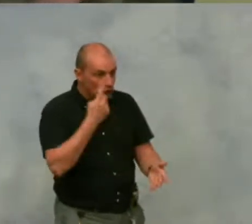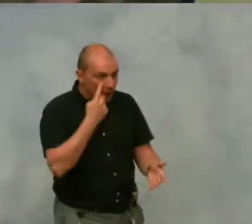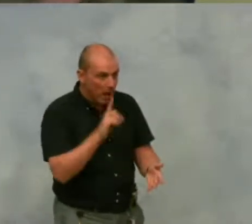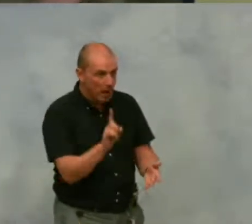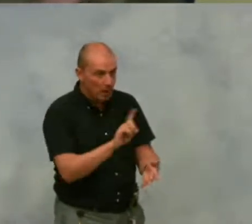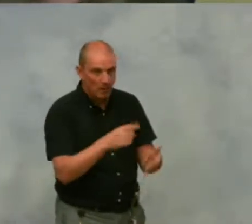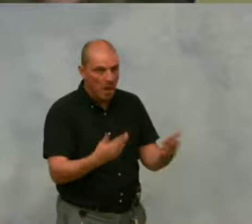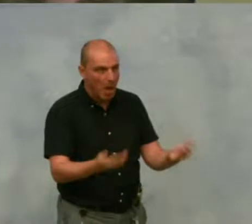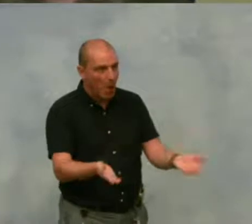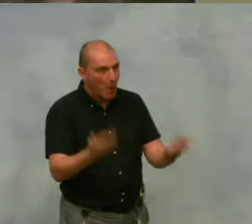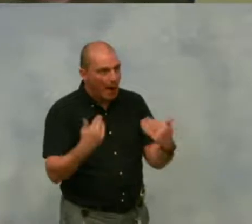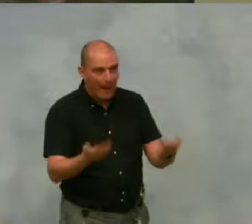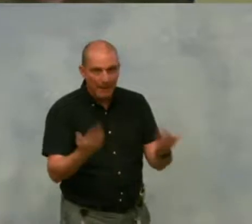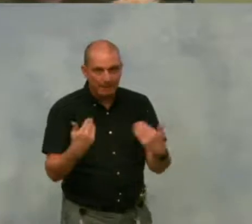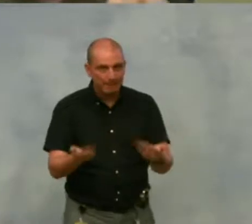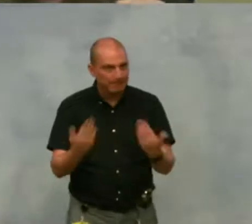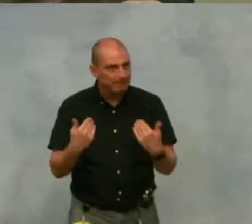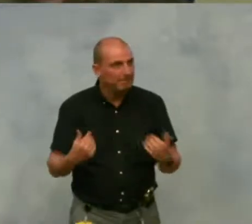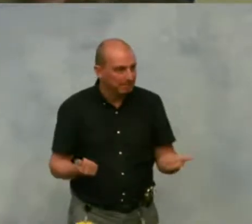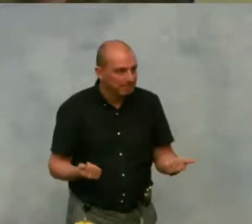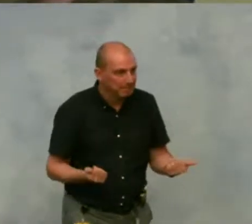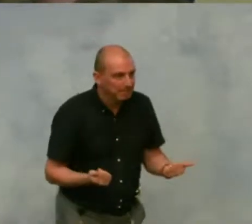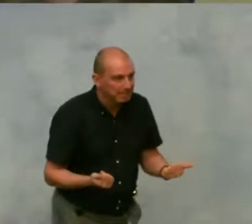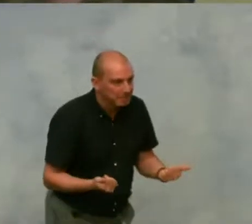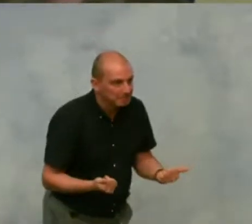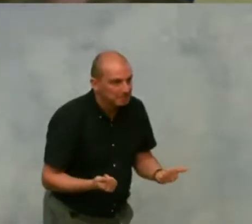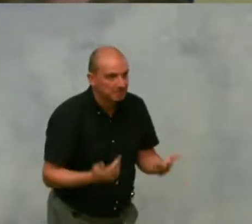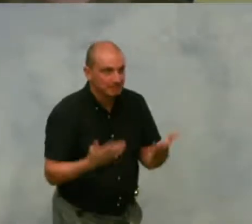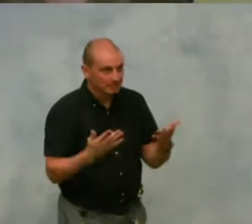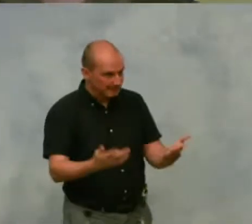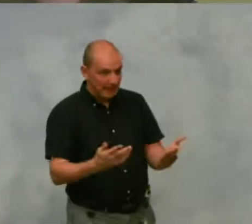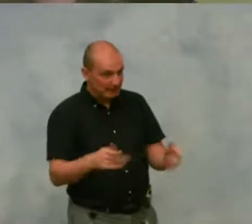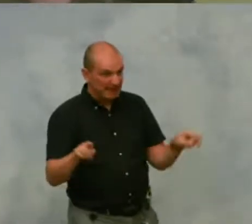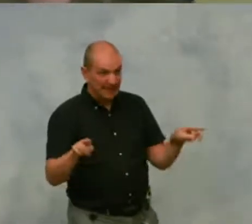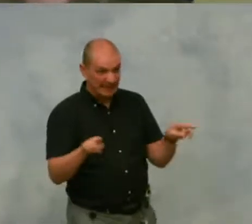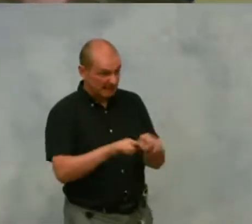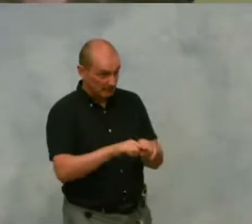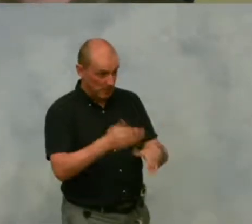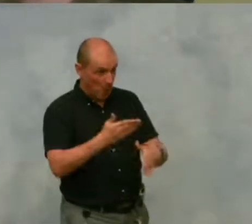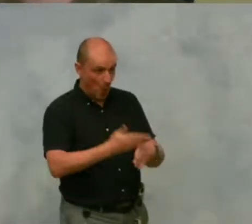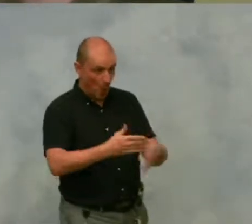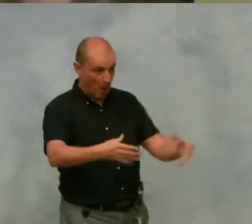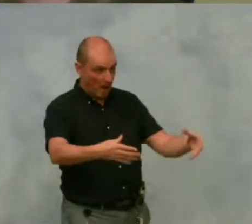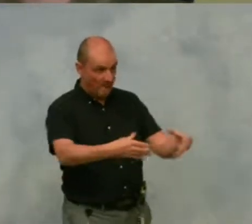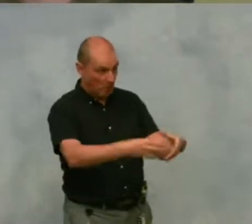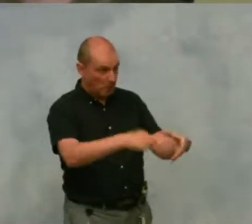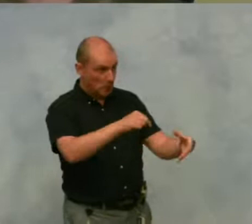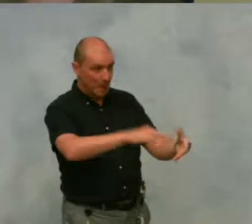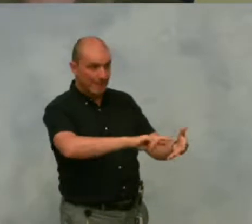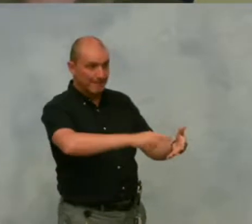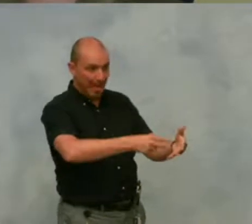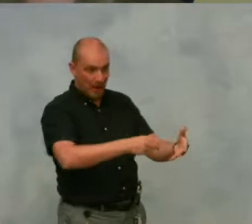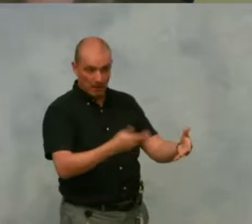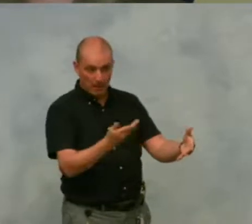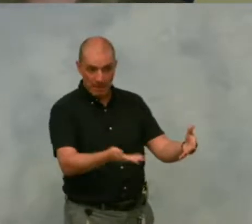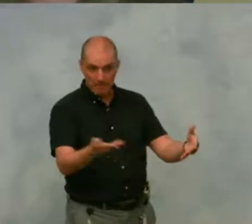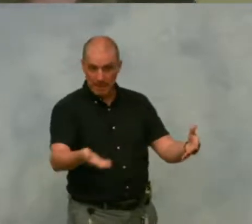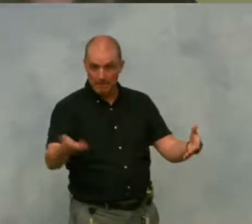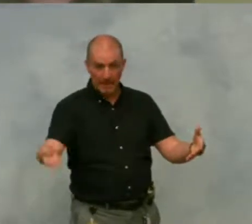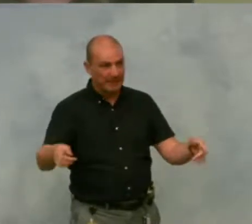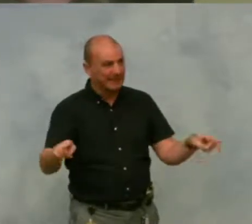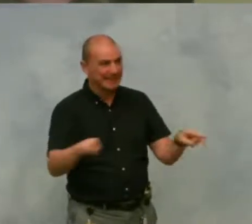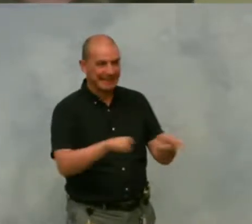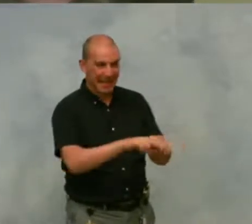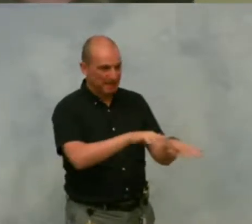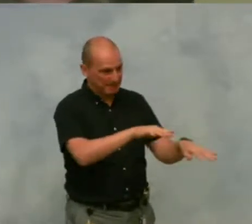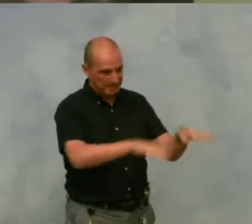again, these are kind of common themes that come through from all the workforce plans. And once the workforce plans have been to individual resource committees, we'll bring